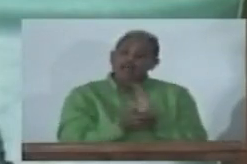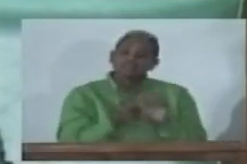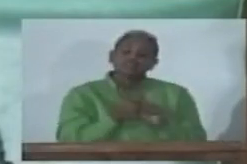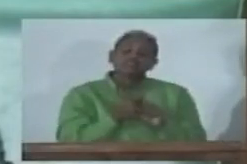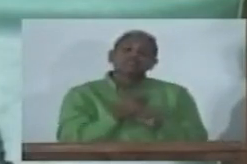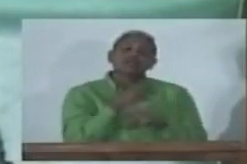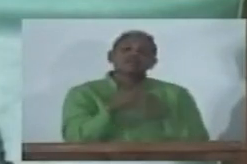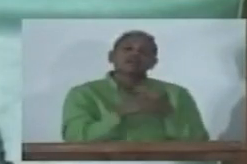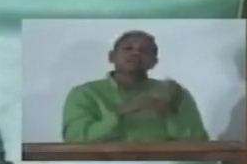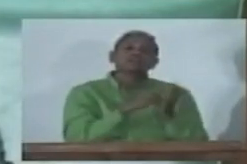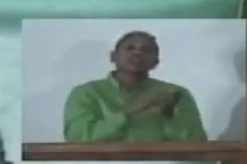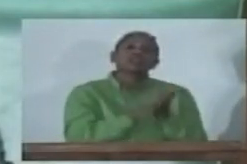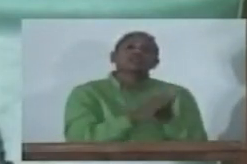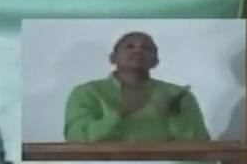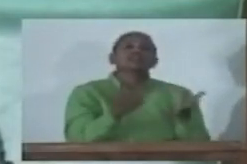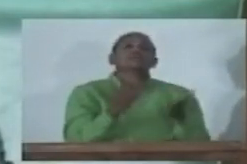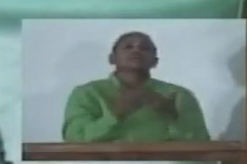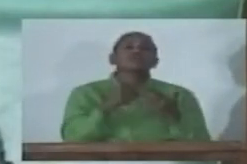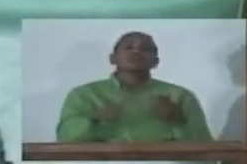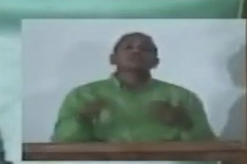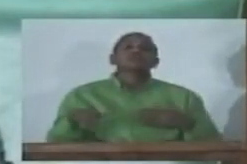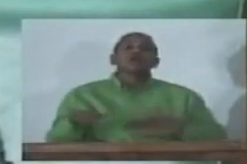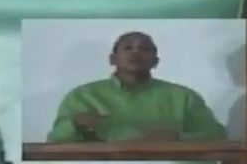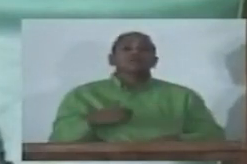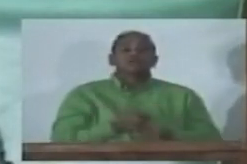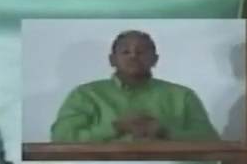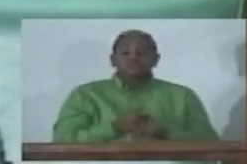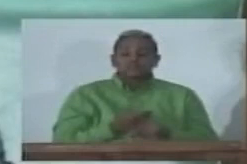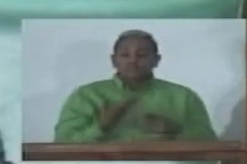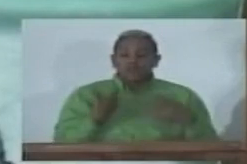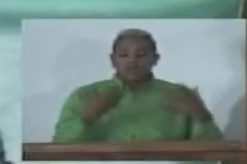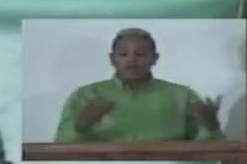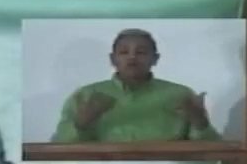laid before this House. Mr. President,